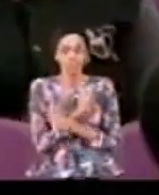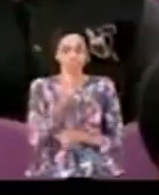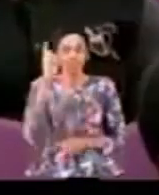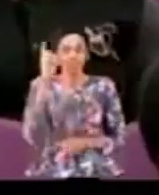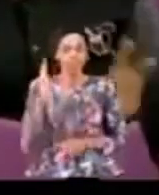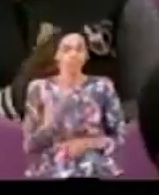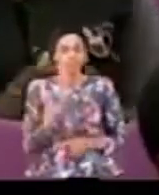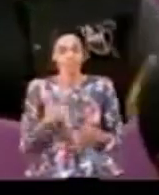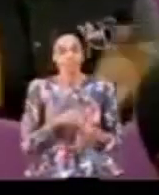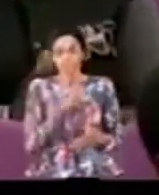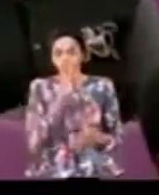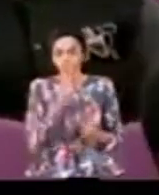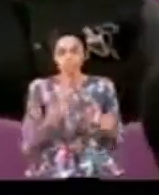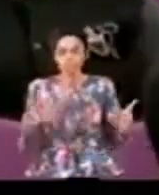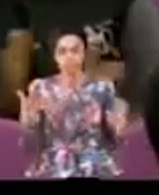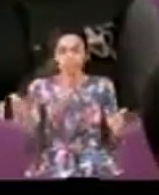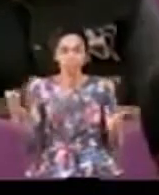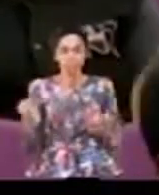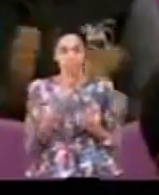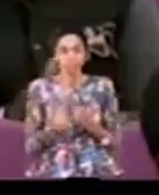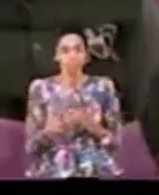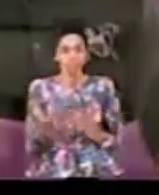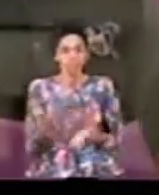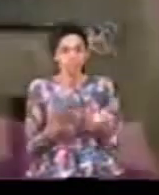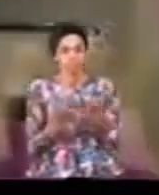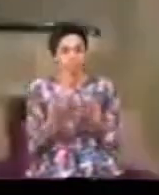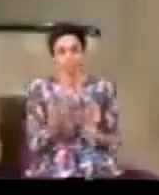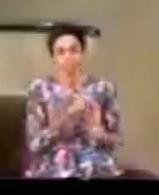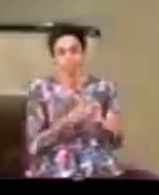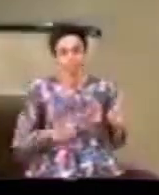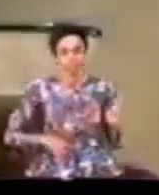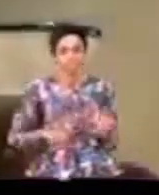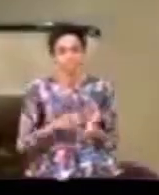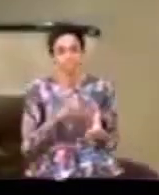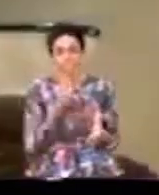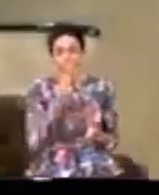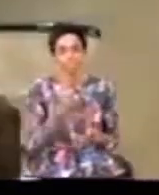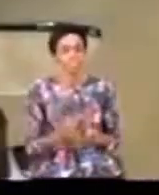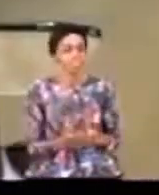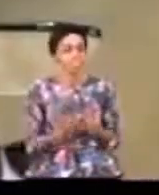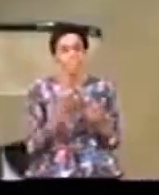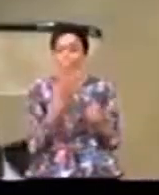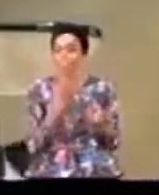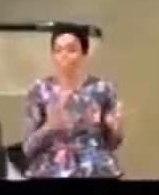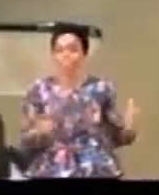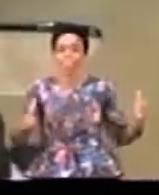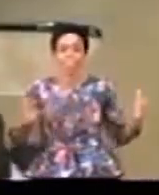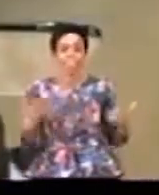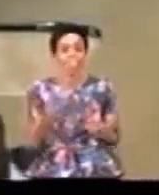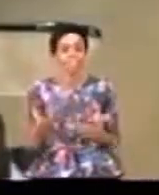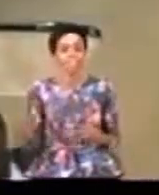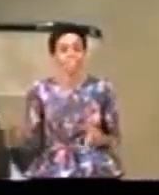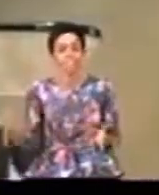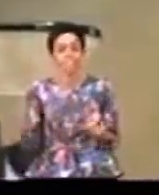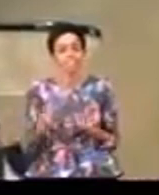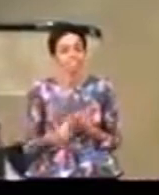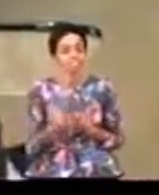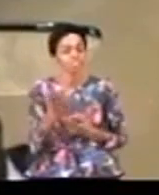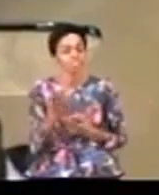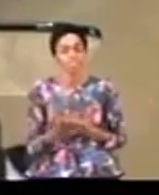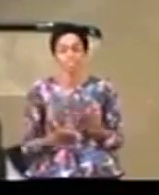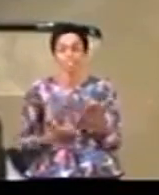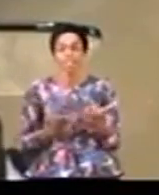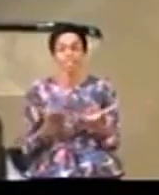It is a great thing to serve the Lord. It is a great